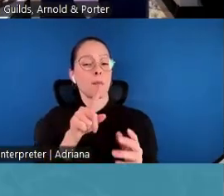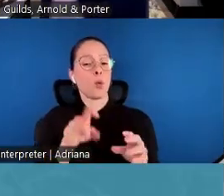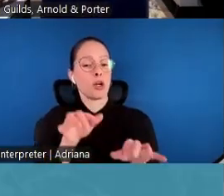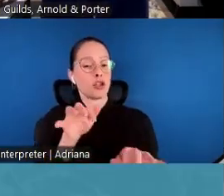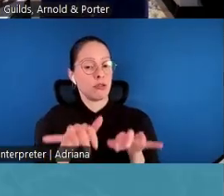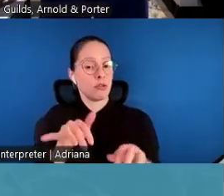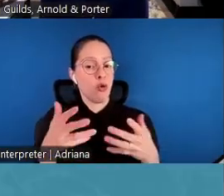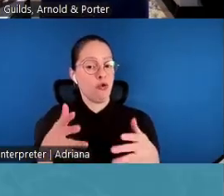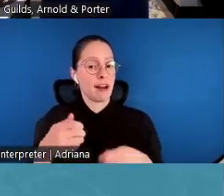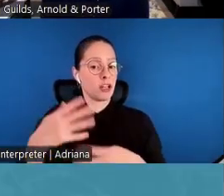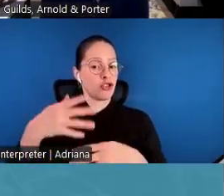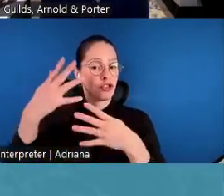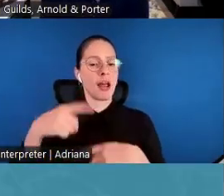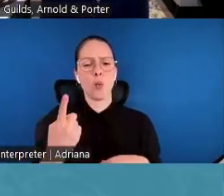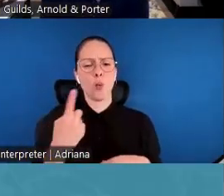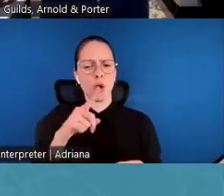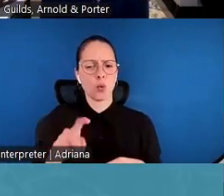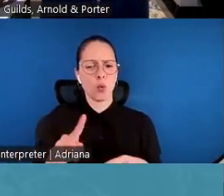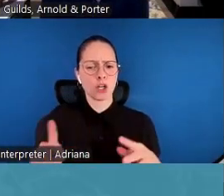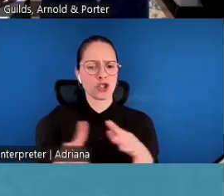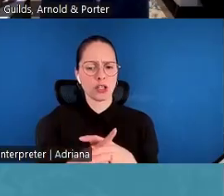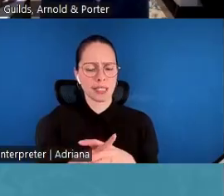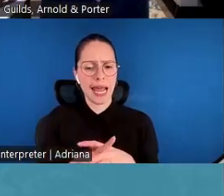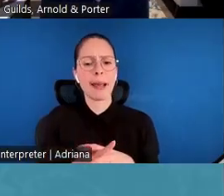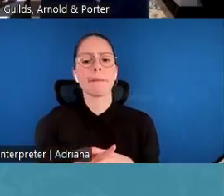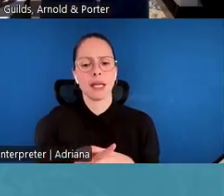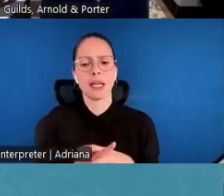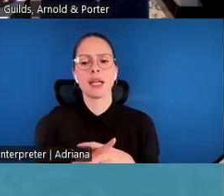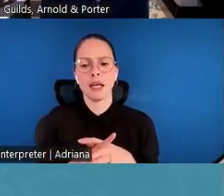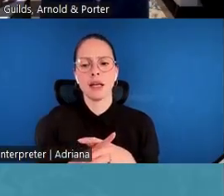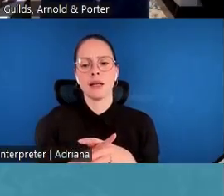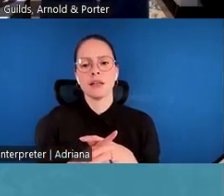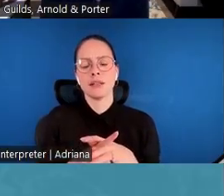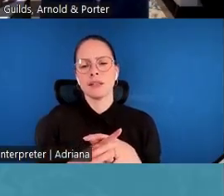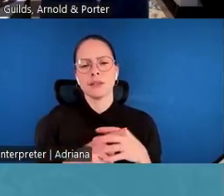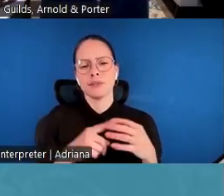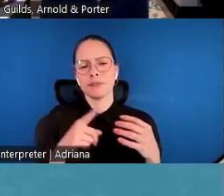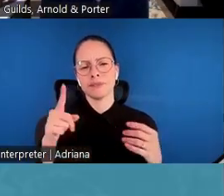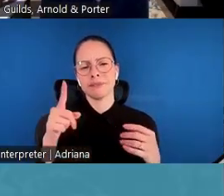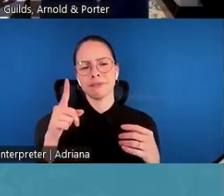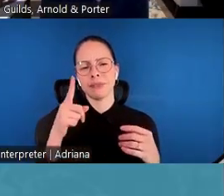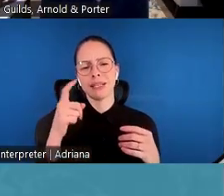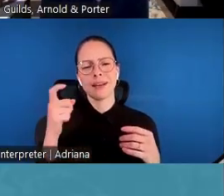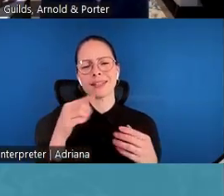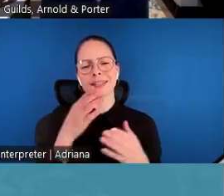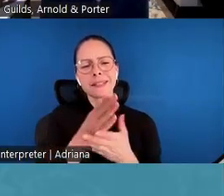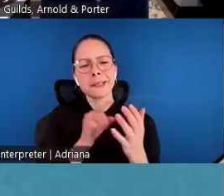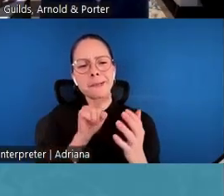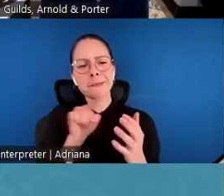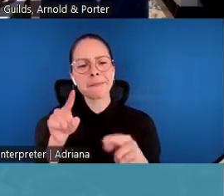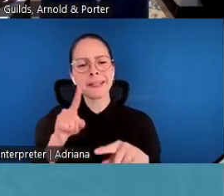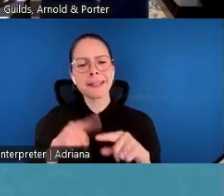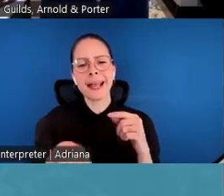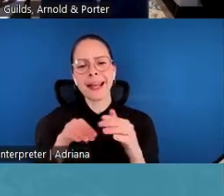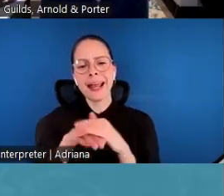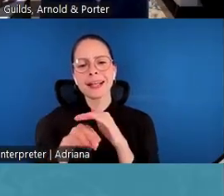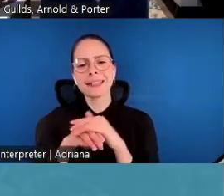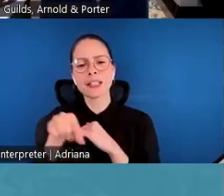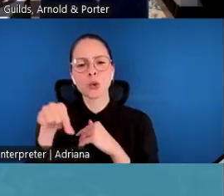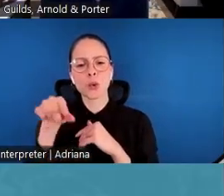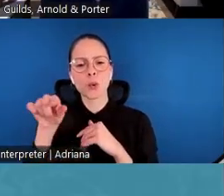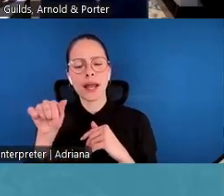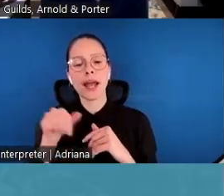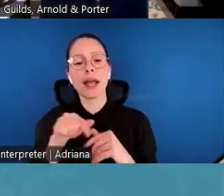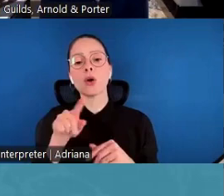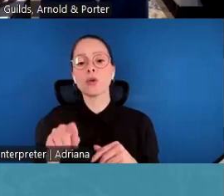And one question just came in and in the chat because they cannot access the Q&A section. So the timing is beautiful. The question is, were you